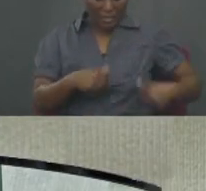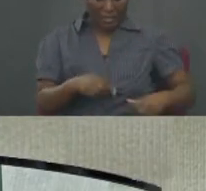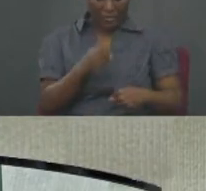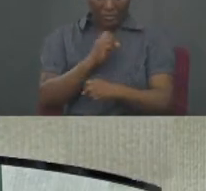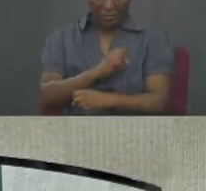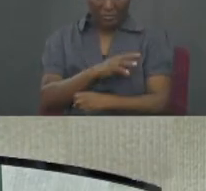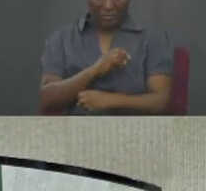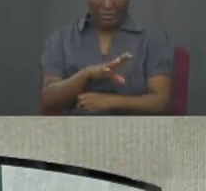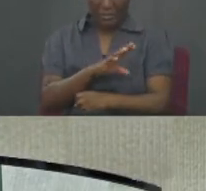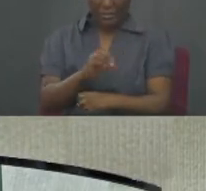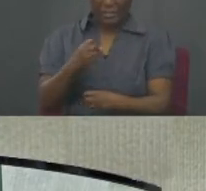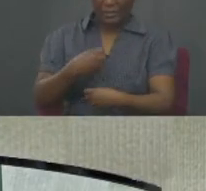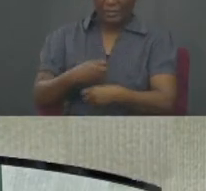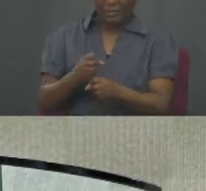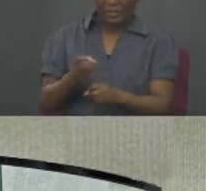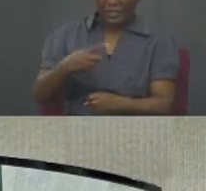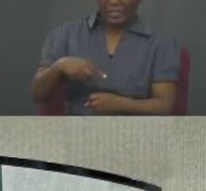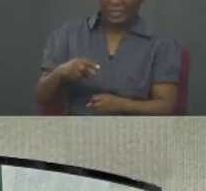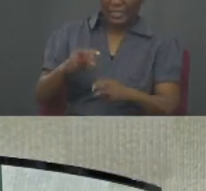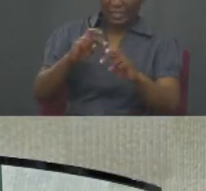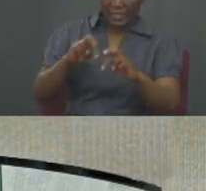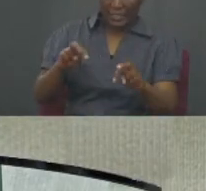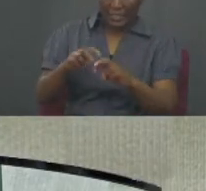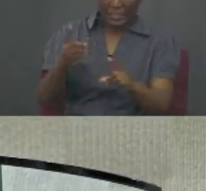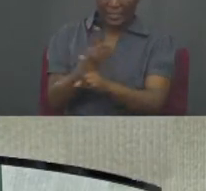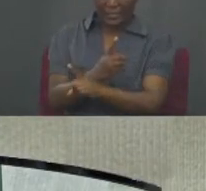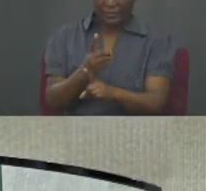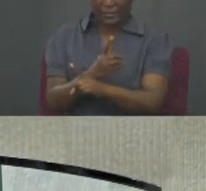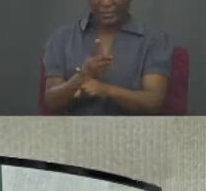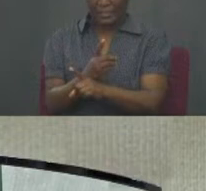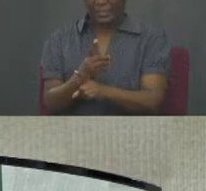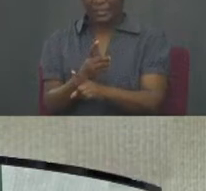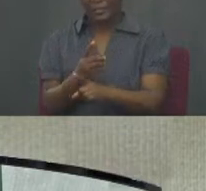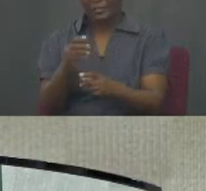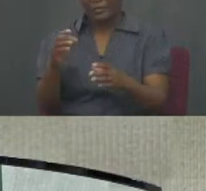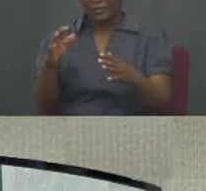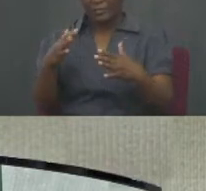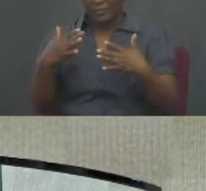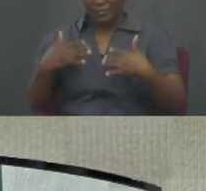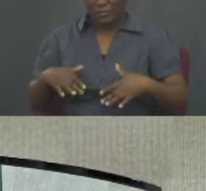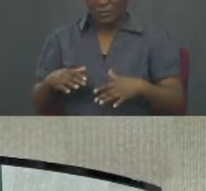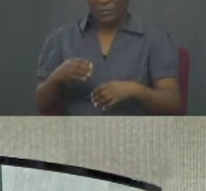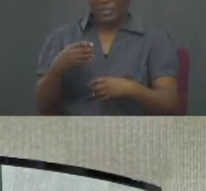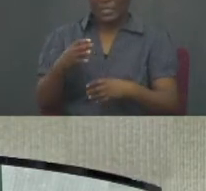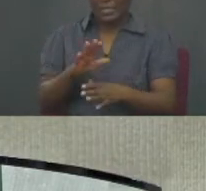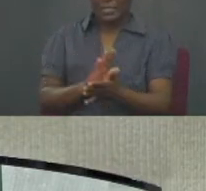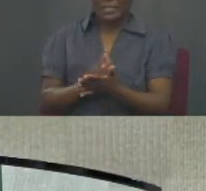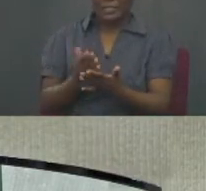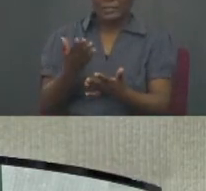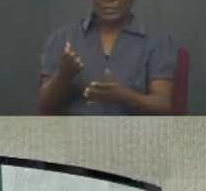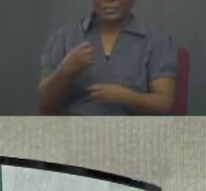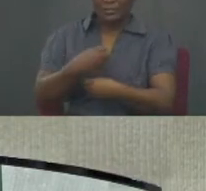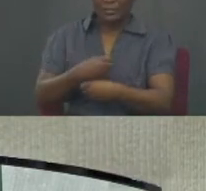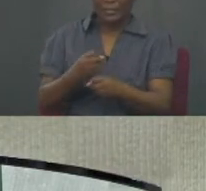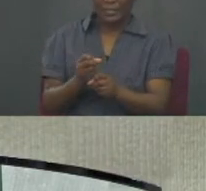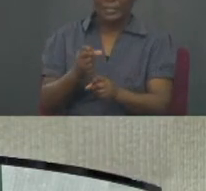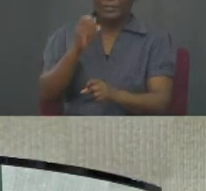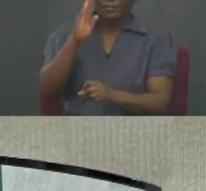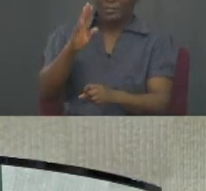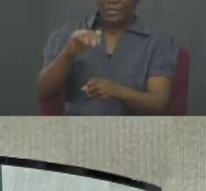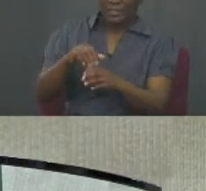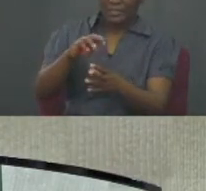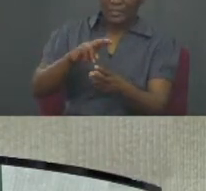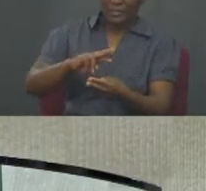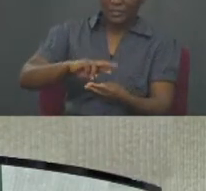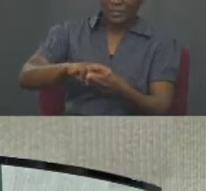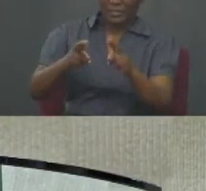houses of traditional healers. Some of these have made us to be in relationships that we know for sure we're not supposed to be.